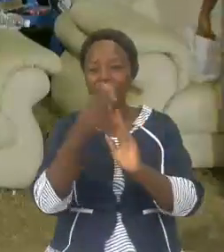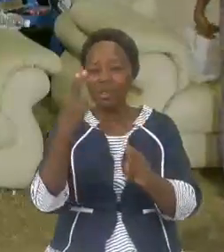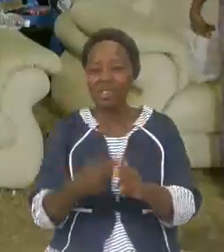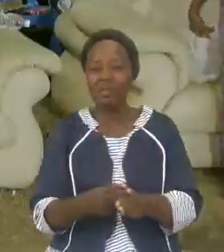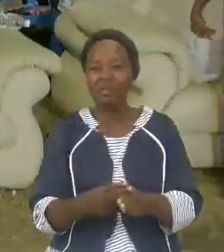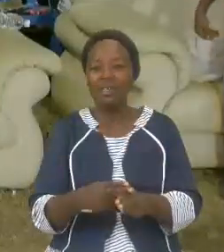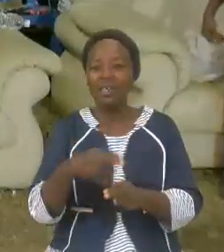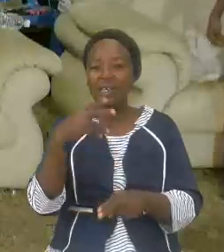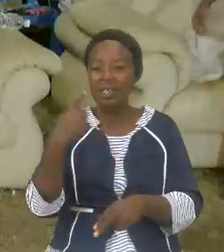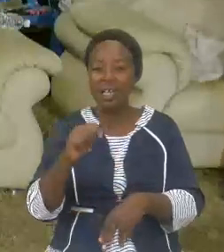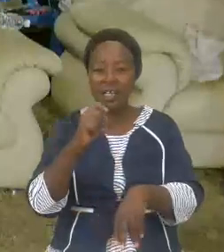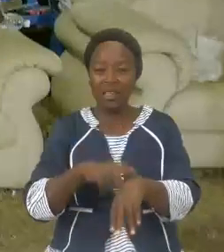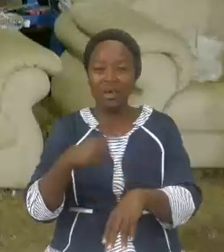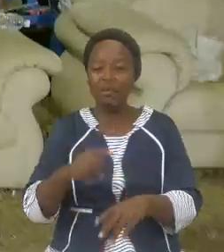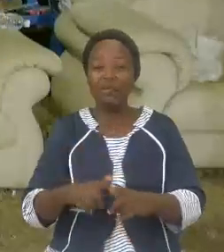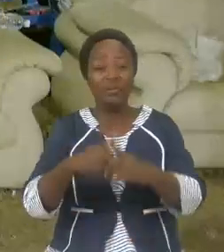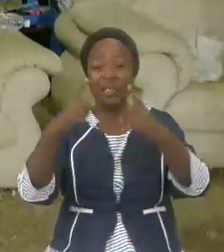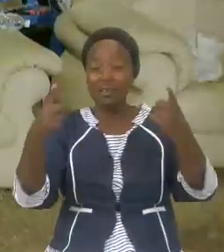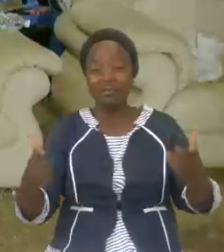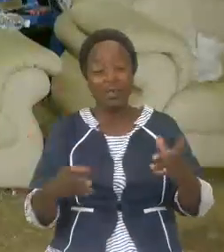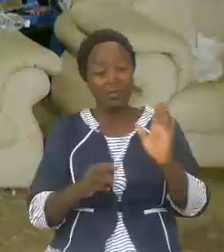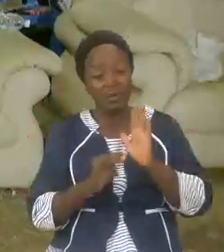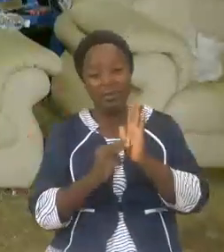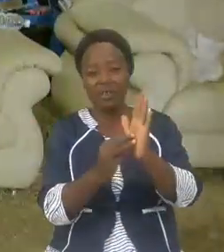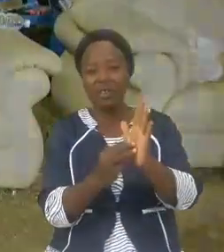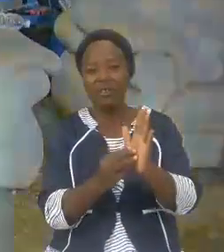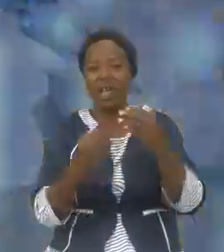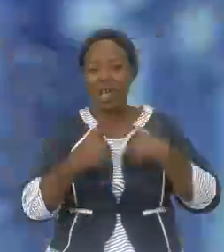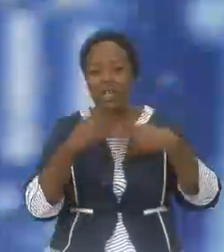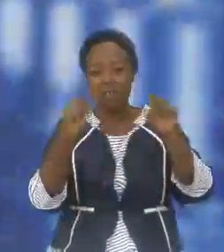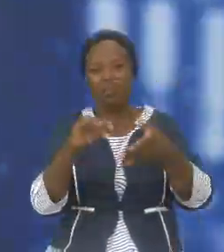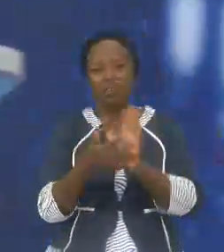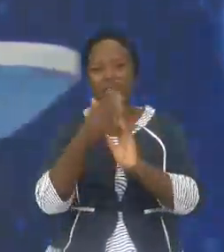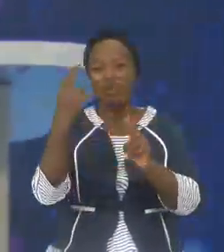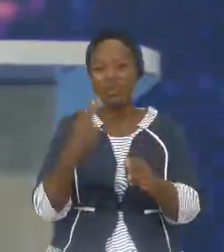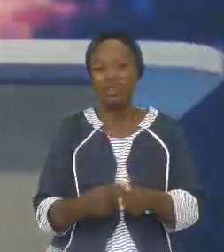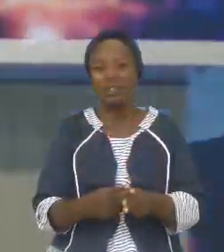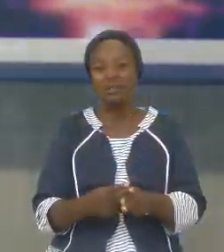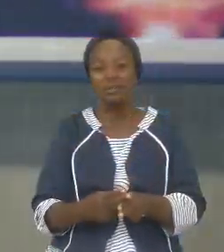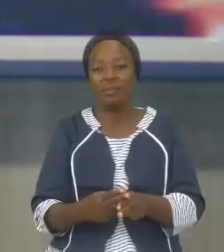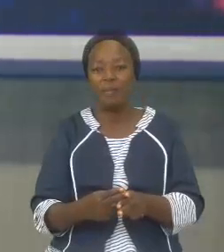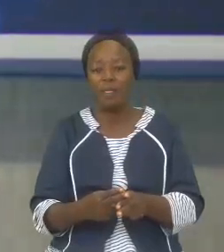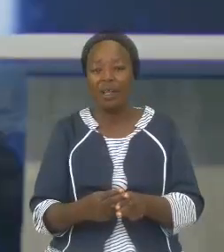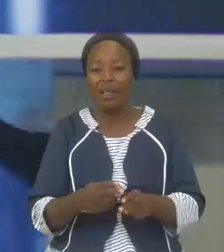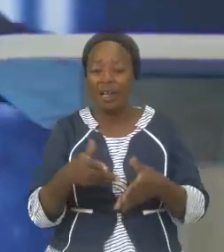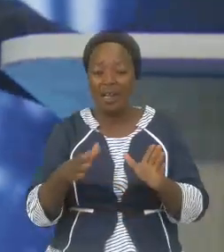The time of supernatural manifestation. Let the church say,